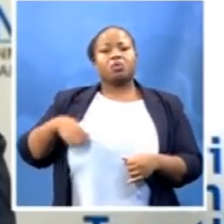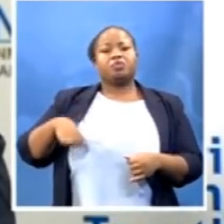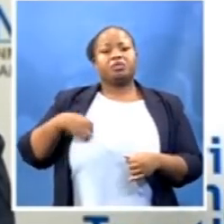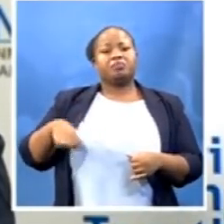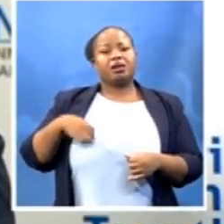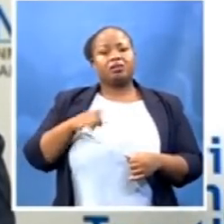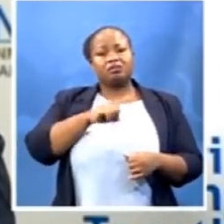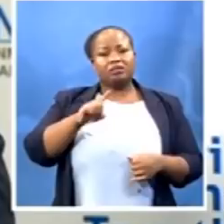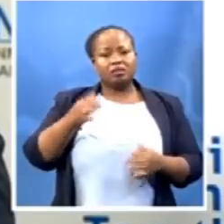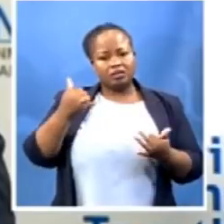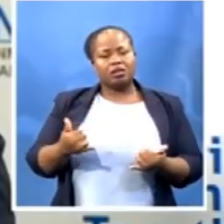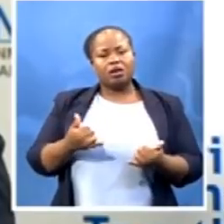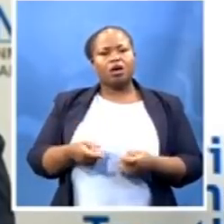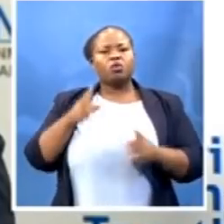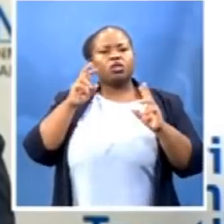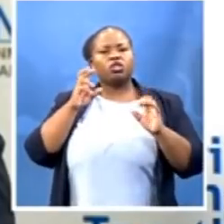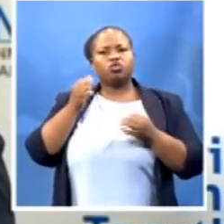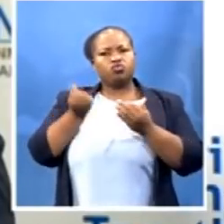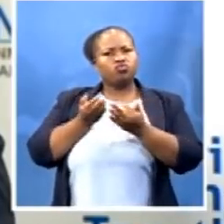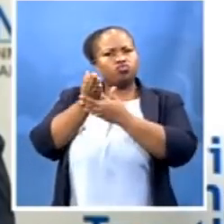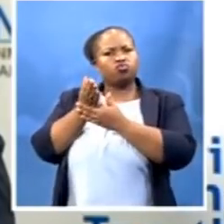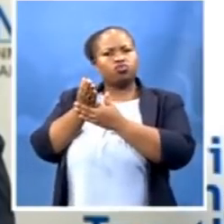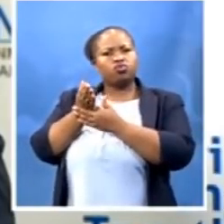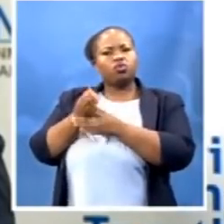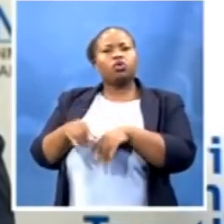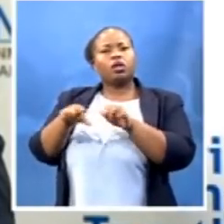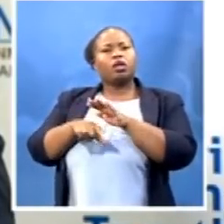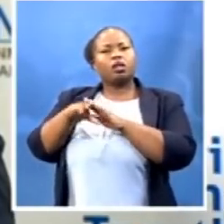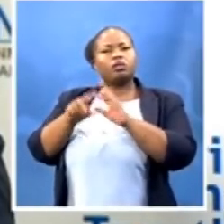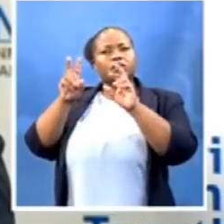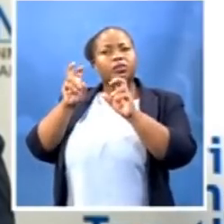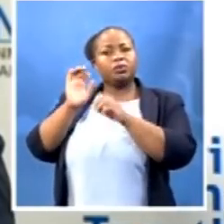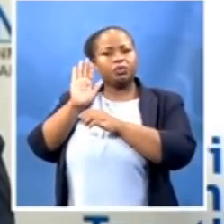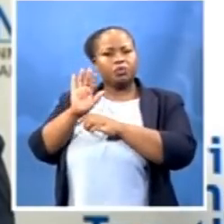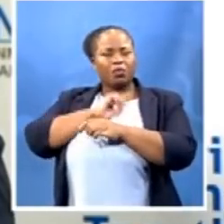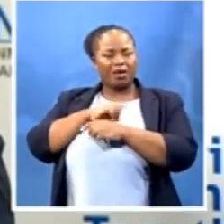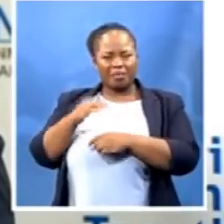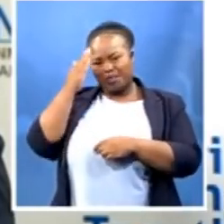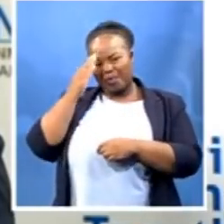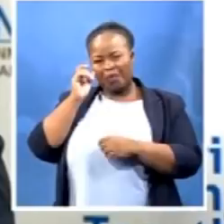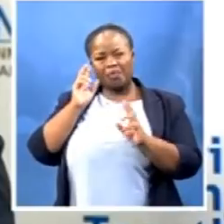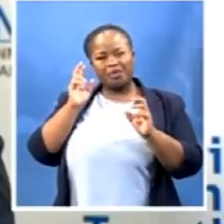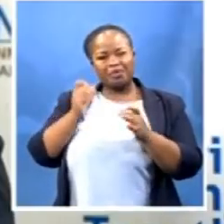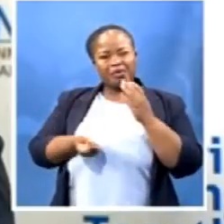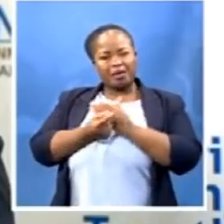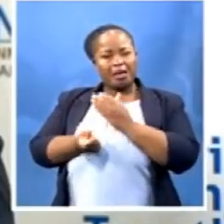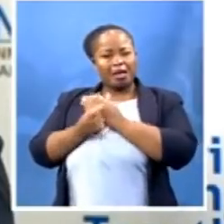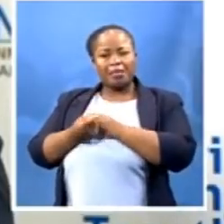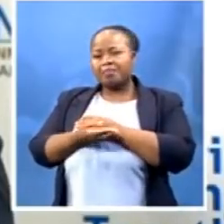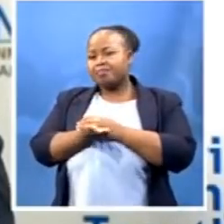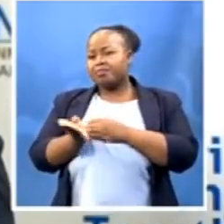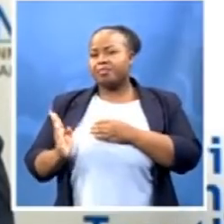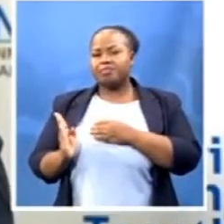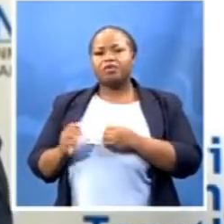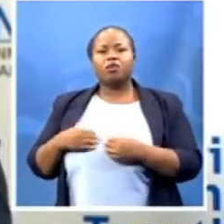their experience in dealing with this issue, we have agreed that they will be sharing their resources